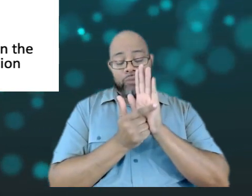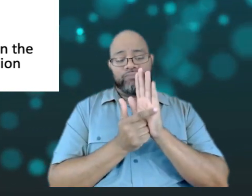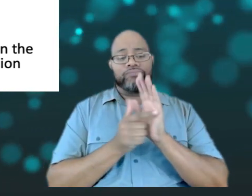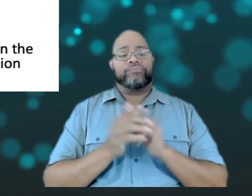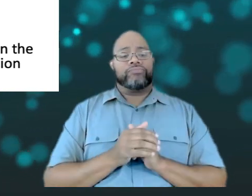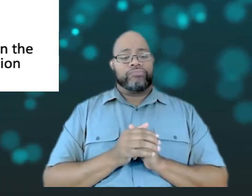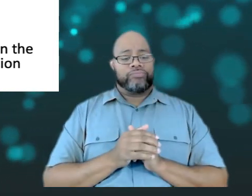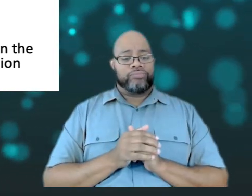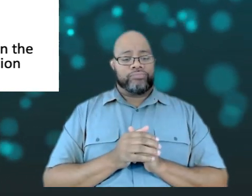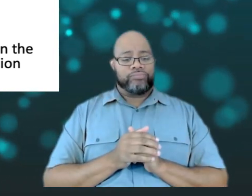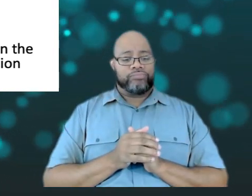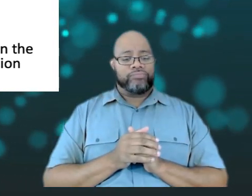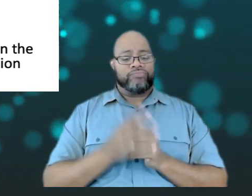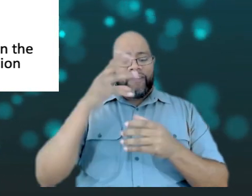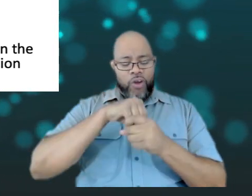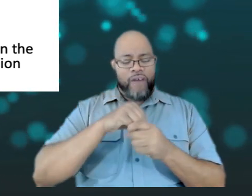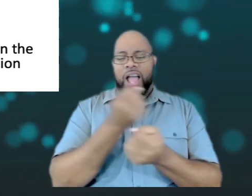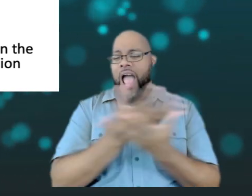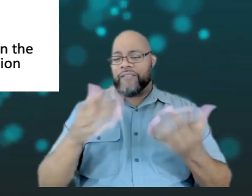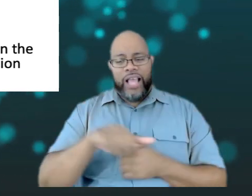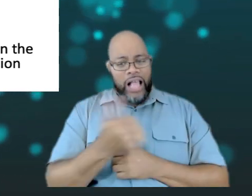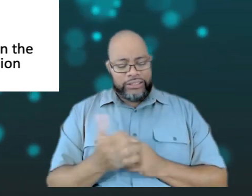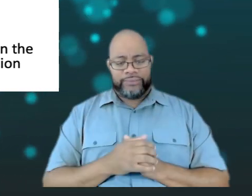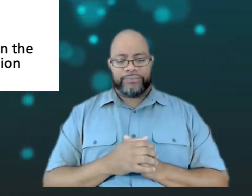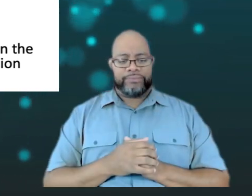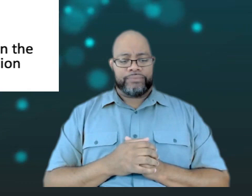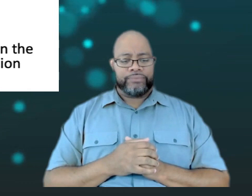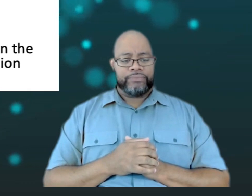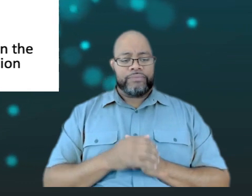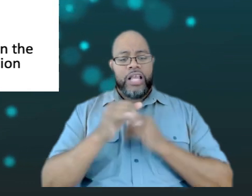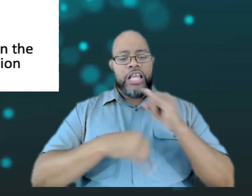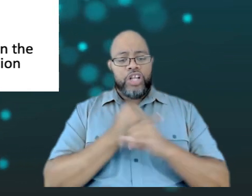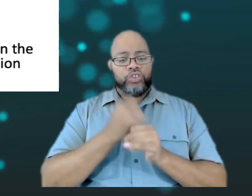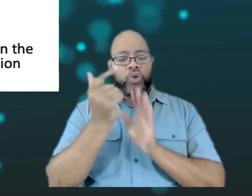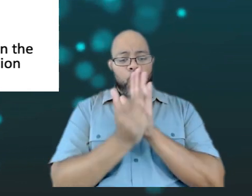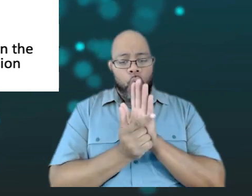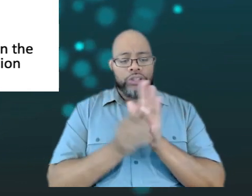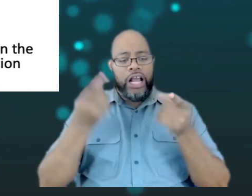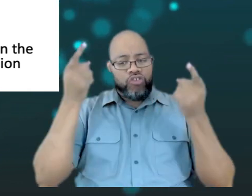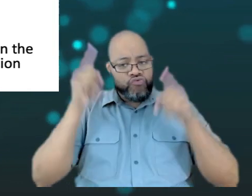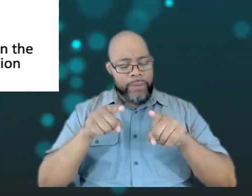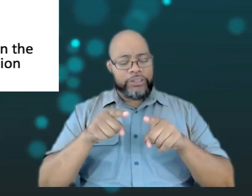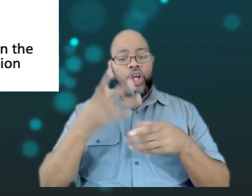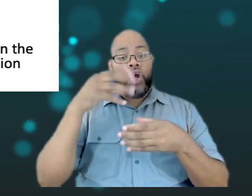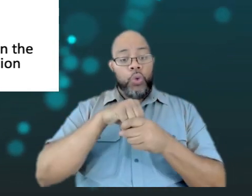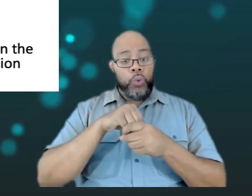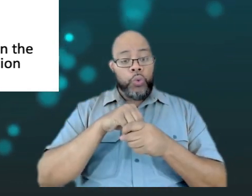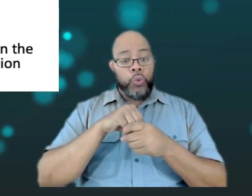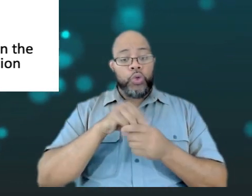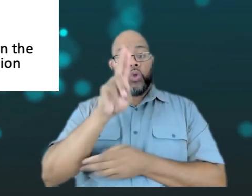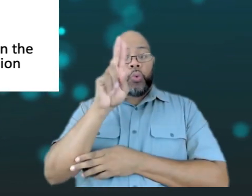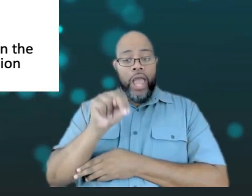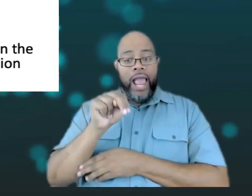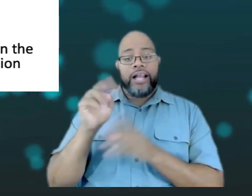that entail everything else, where international laws and agreements, including the